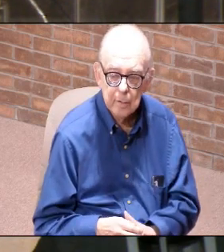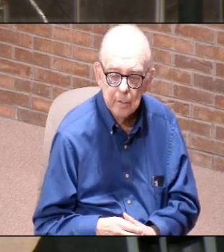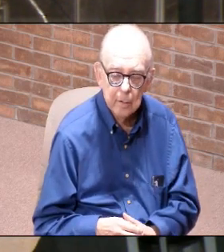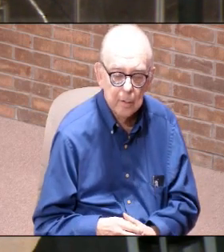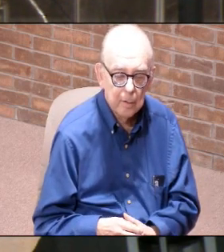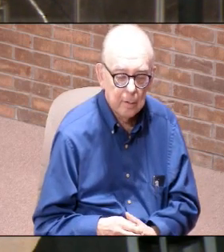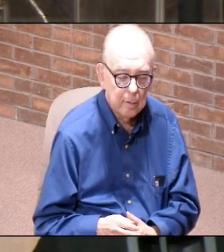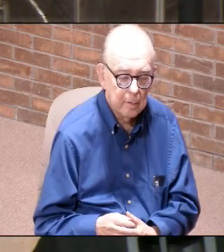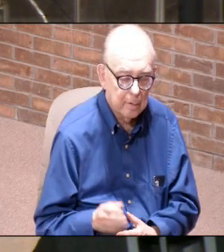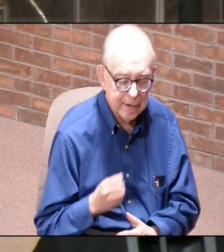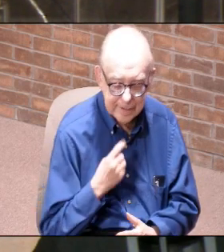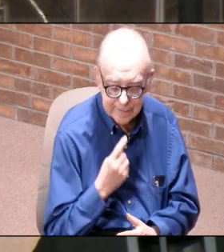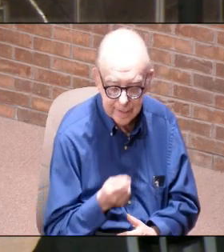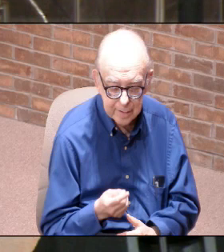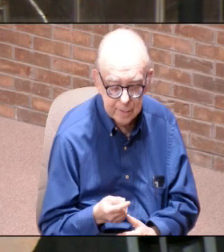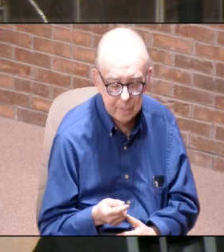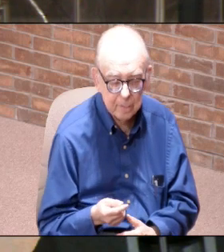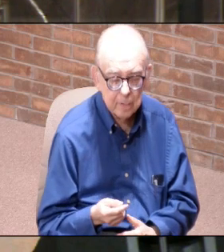And then he looks at it and says,